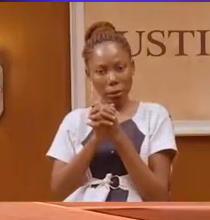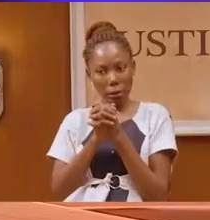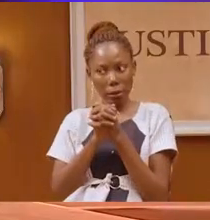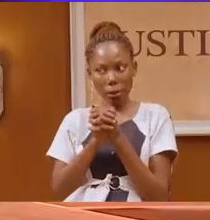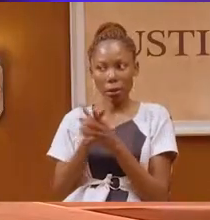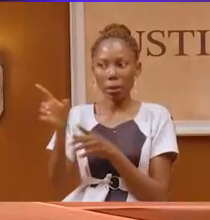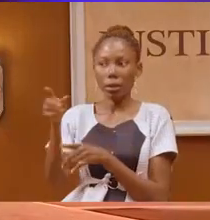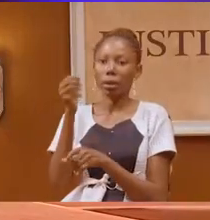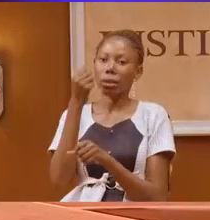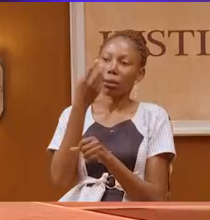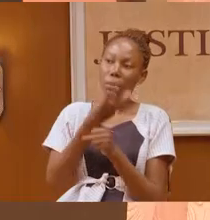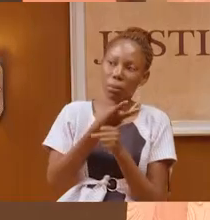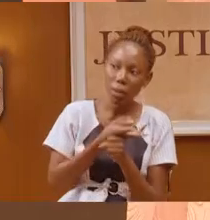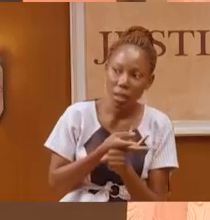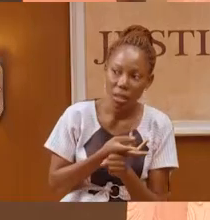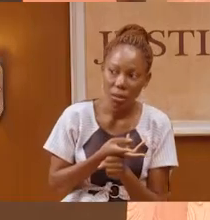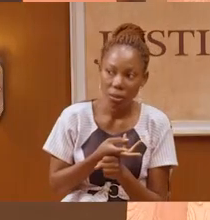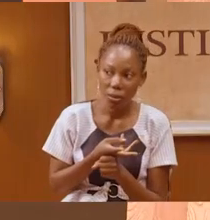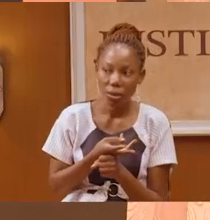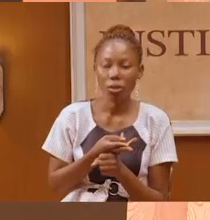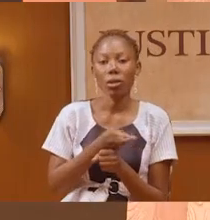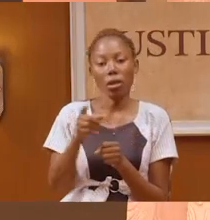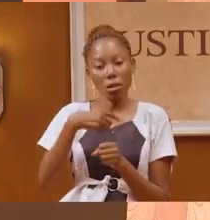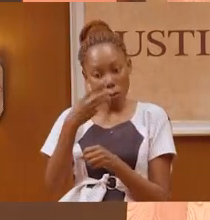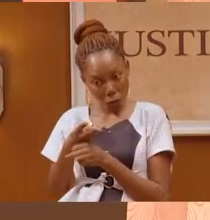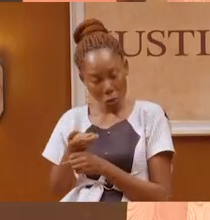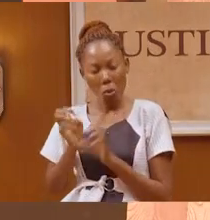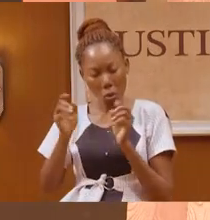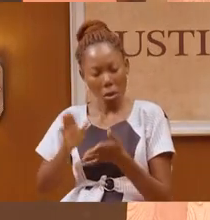I can only beg the way I can forgive. She said, yes, I forgive, but I will pack.